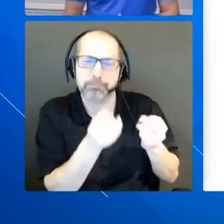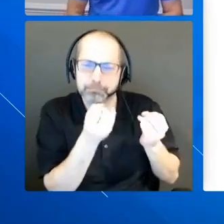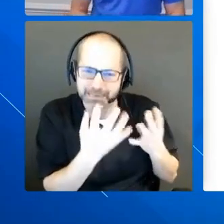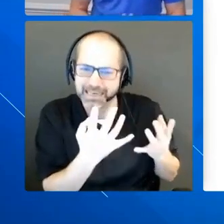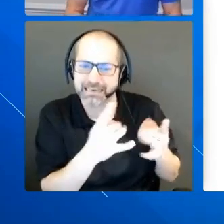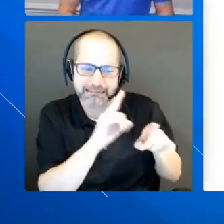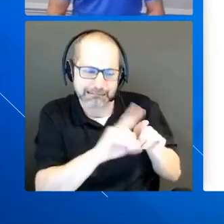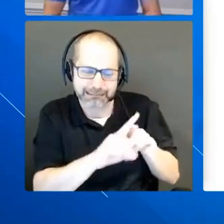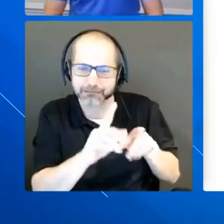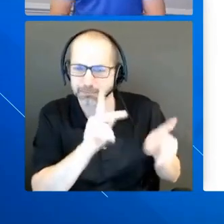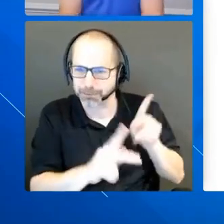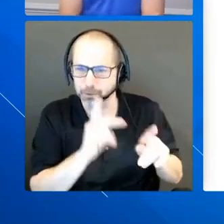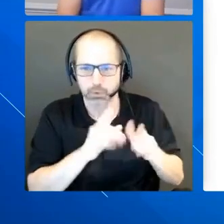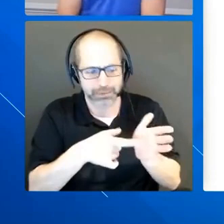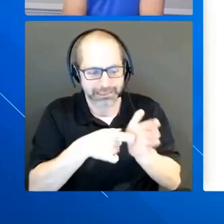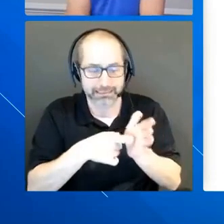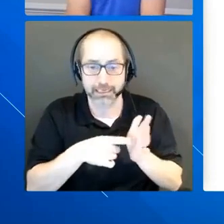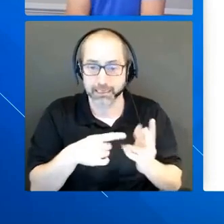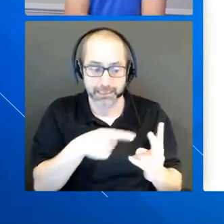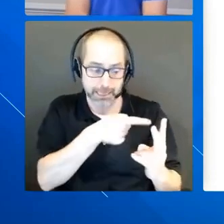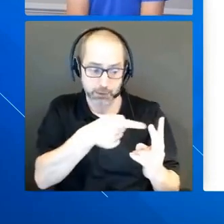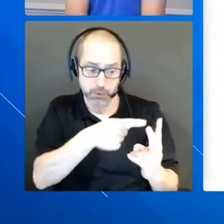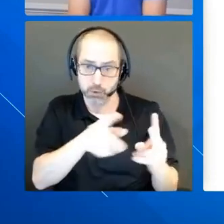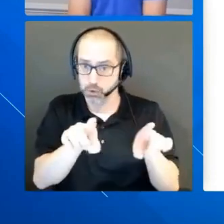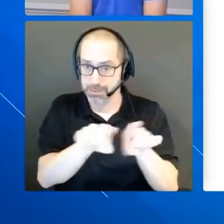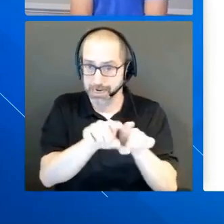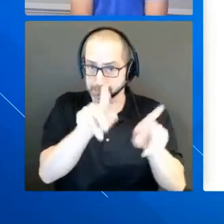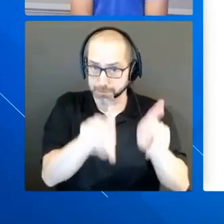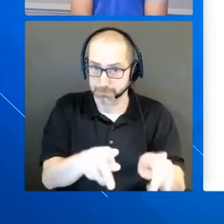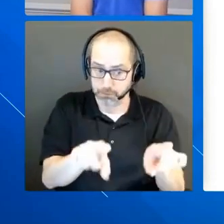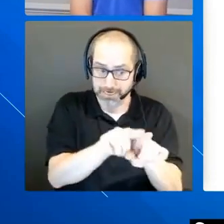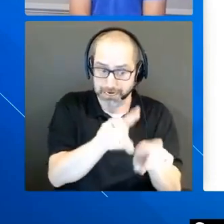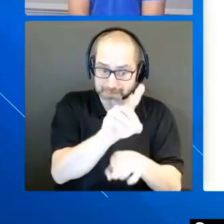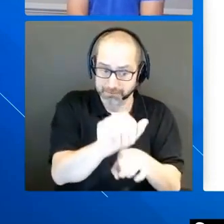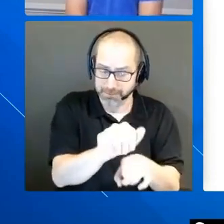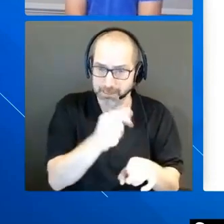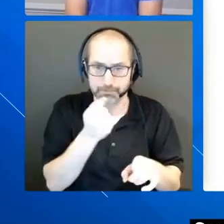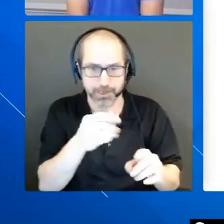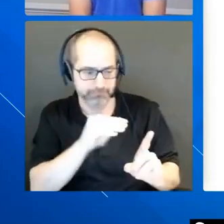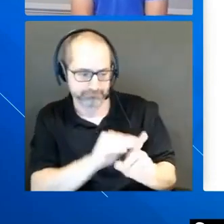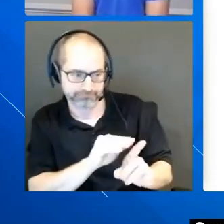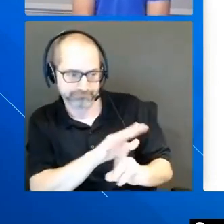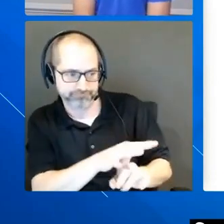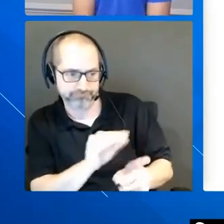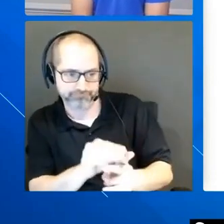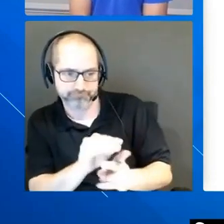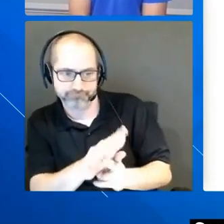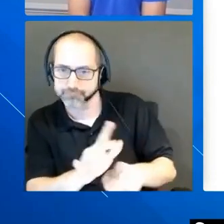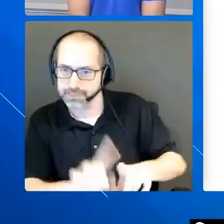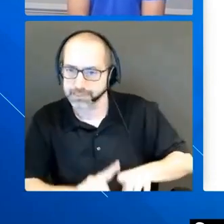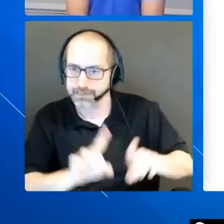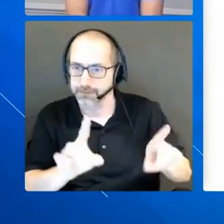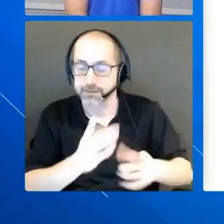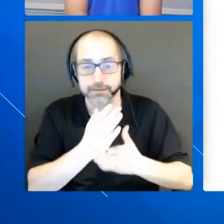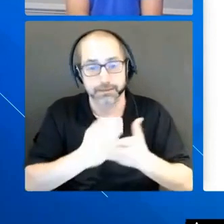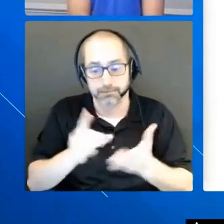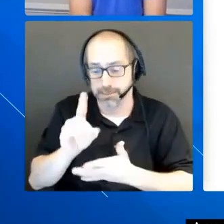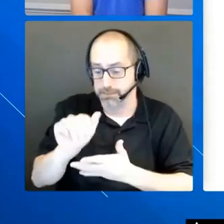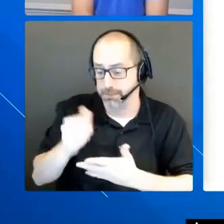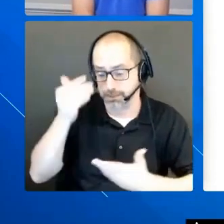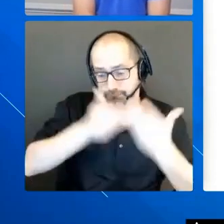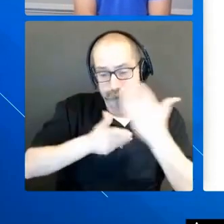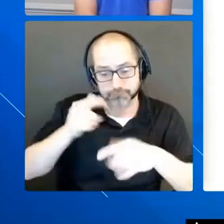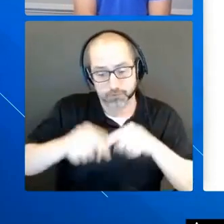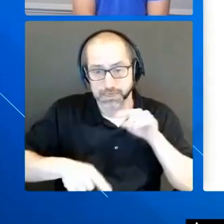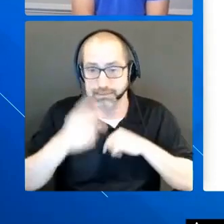2 people with the same type of disability can be affected in very different ways. Some disabilities may be hidden or not easy to notice. According to the